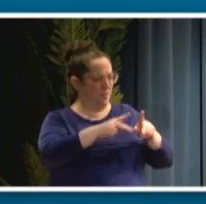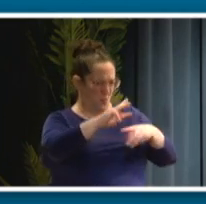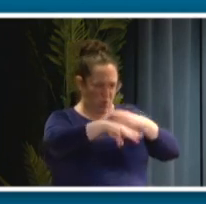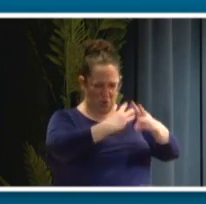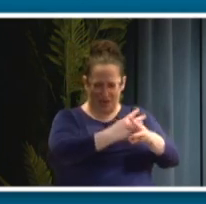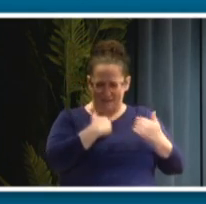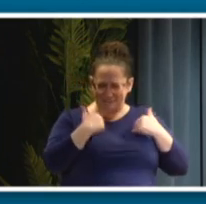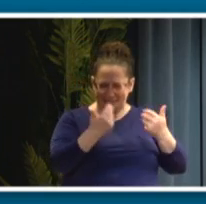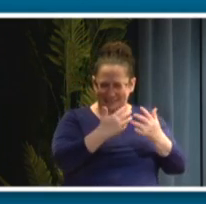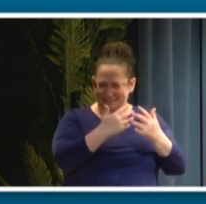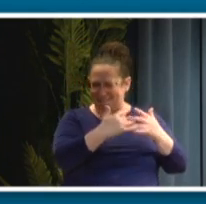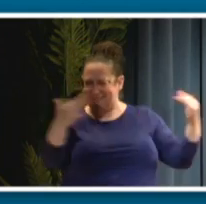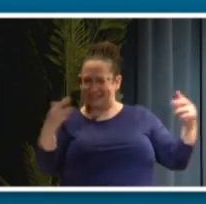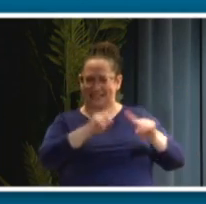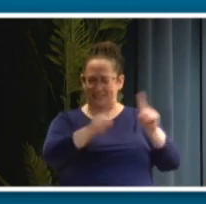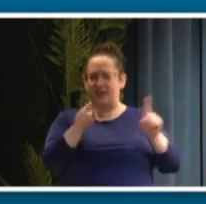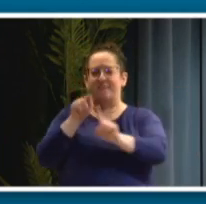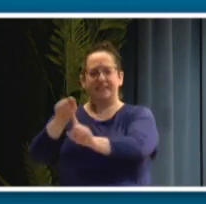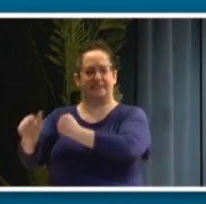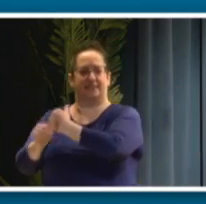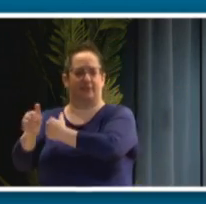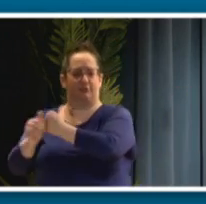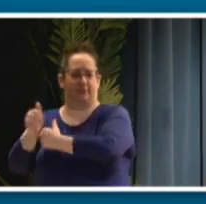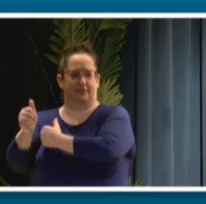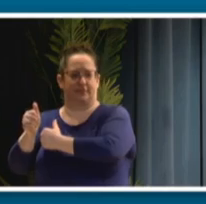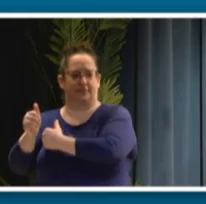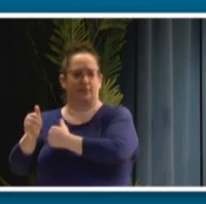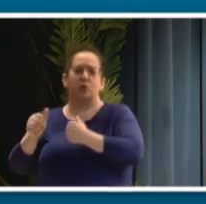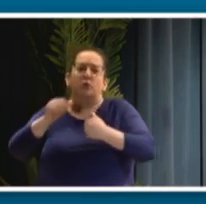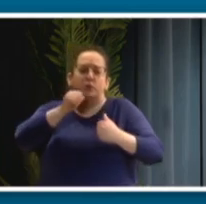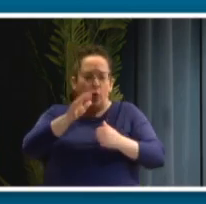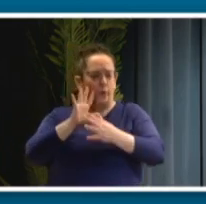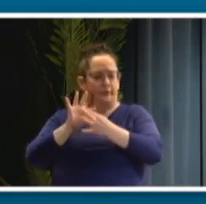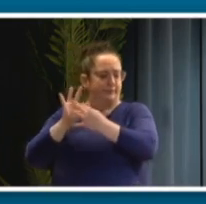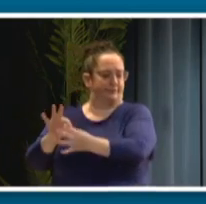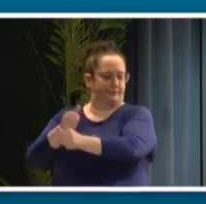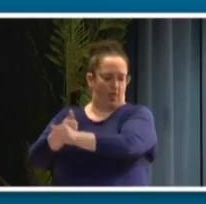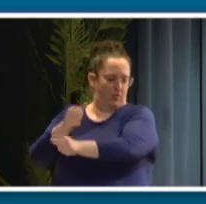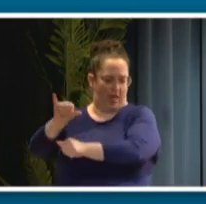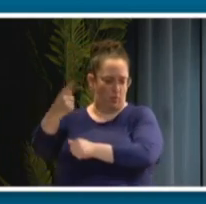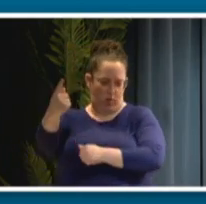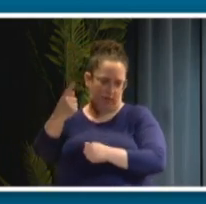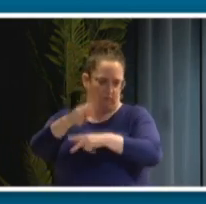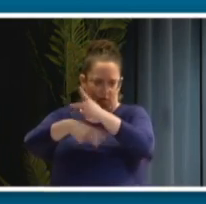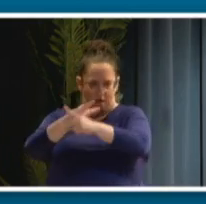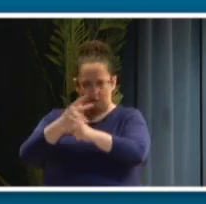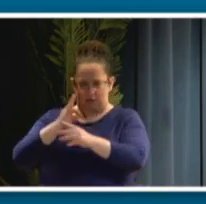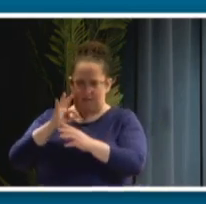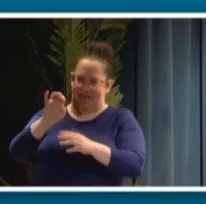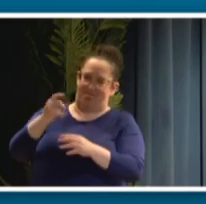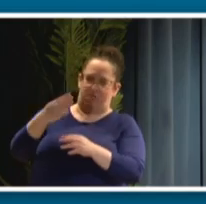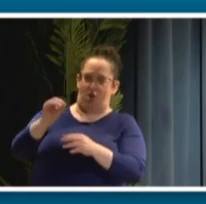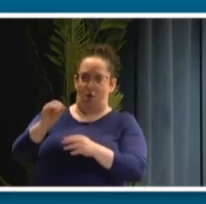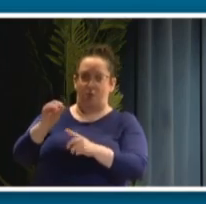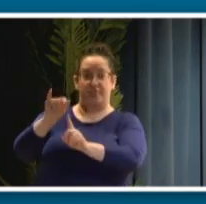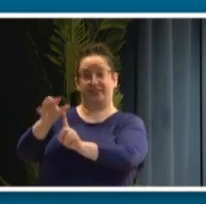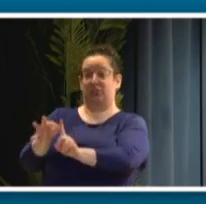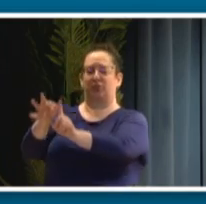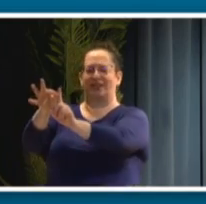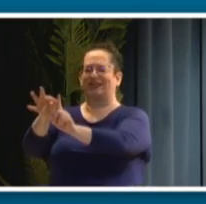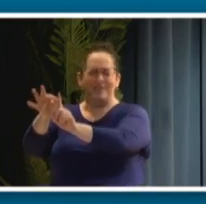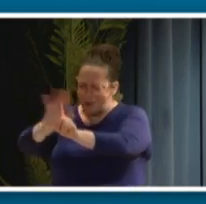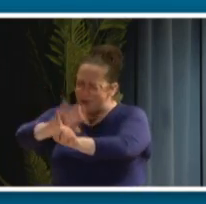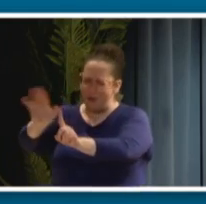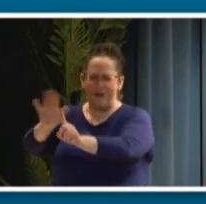going to grill up some crickets in the classroom today, and we're going to eat these crickets. And okay. We're all like, I don't know if I could do it, right? Like, right. And he's like, well, in other places in the world,